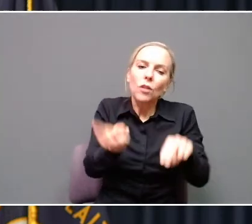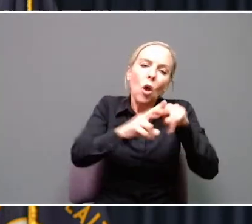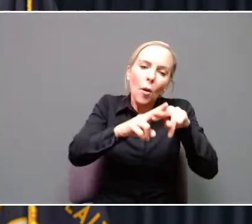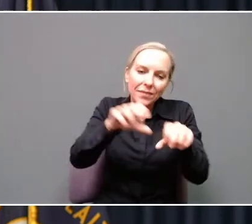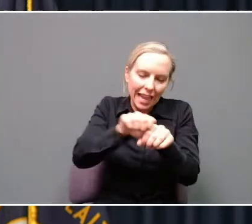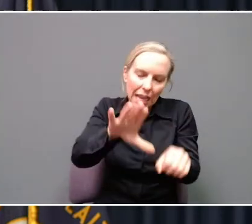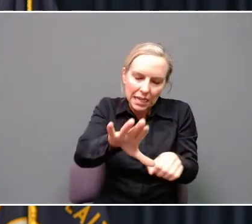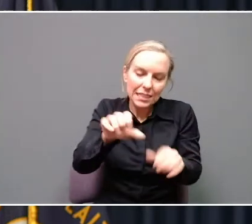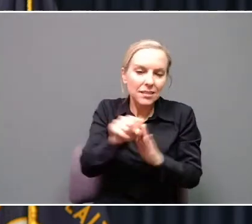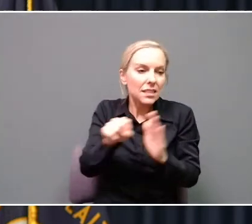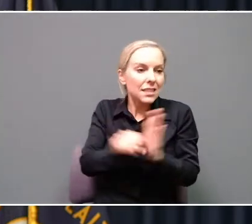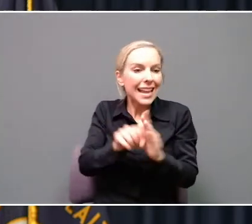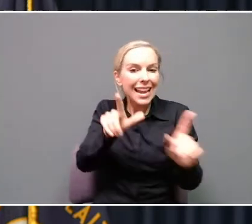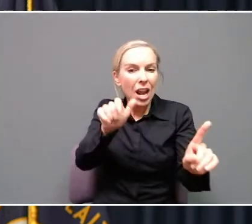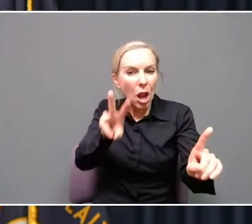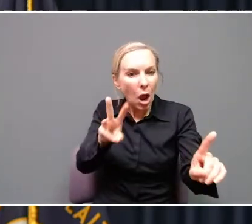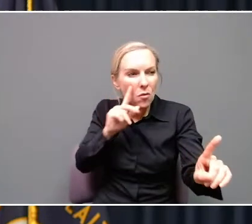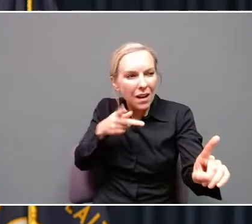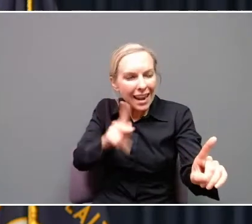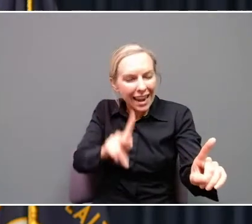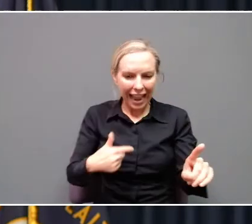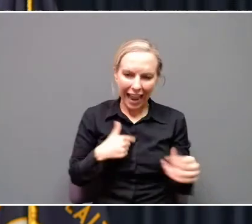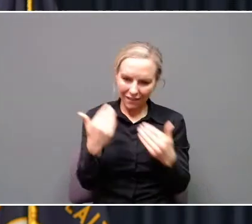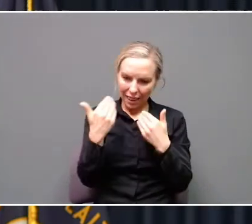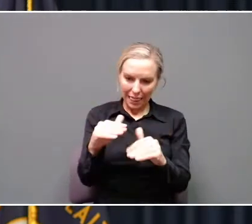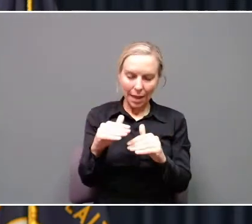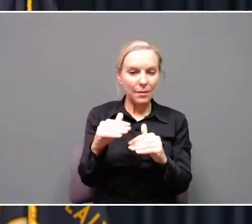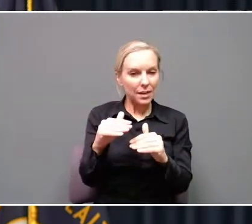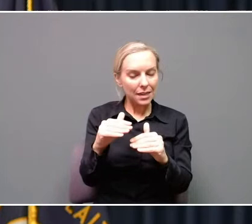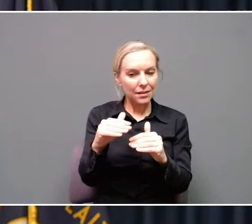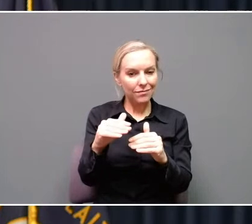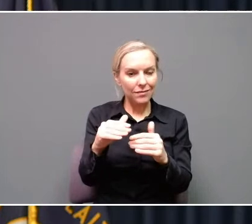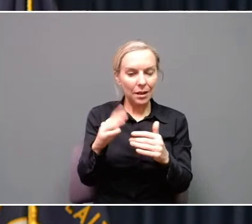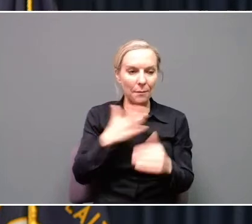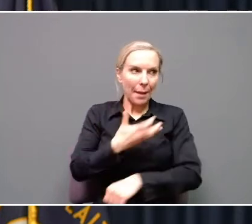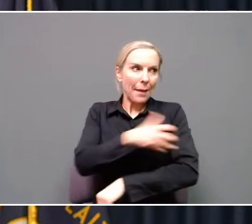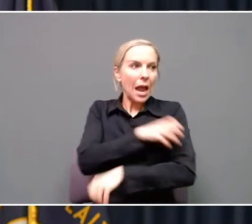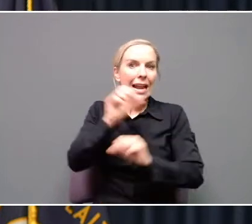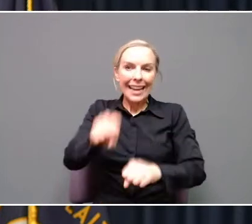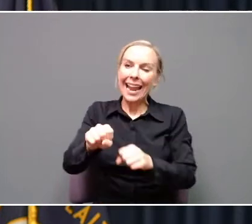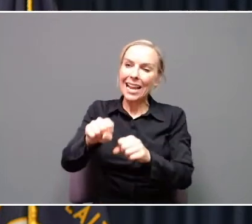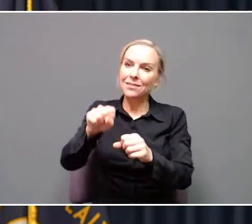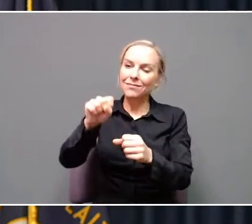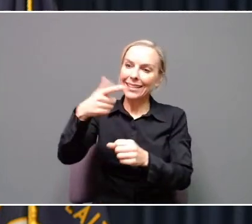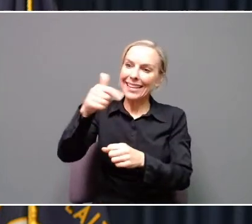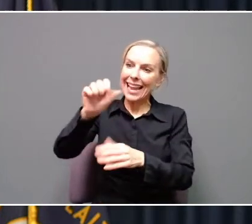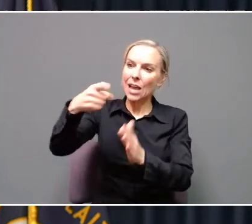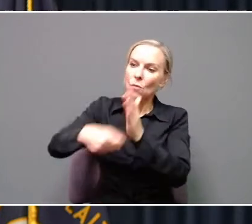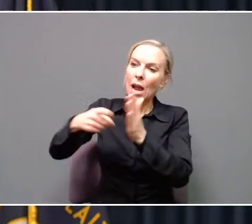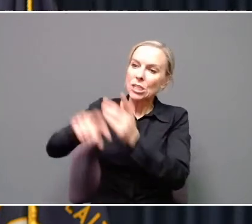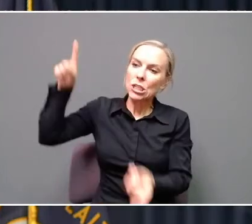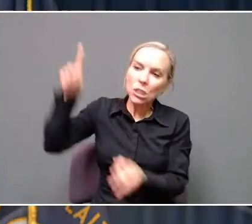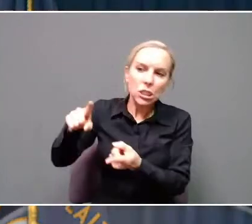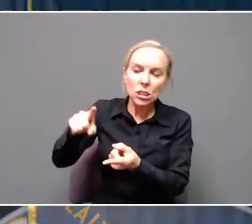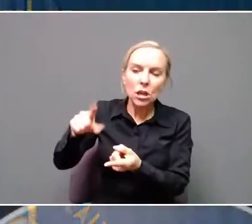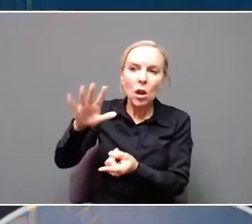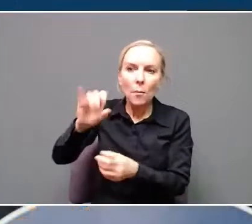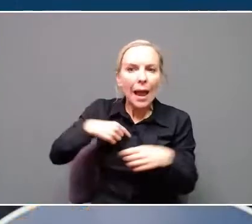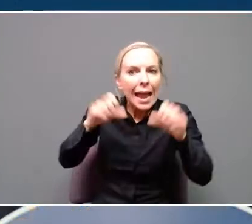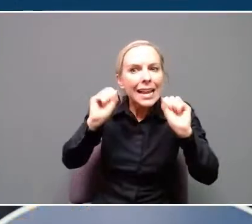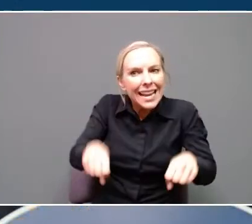couldn't let that happen. I have limited power to make gas go down, but this was a moment where it was going to go up because